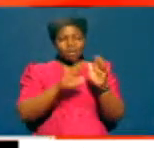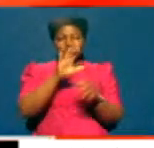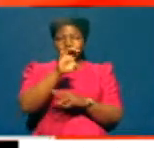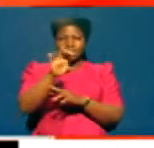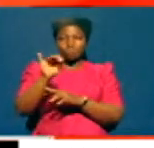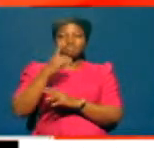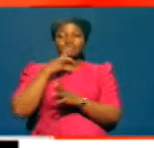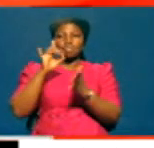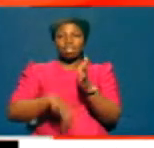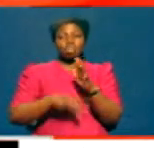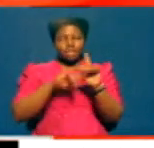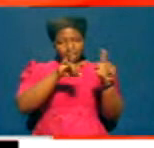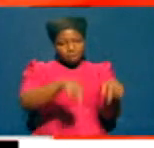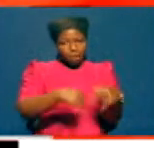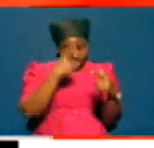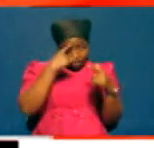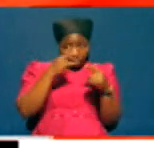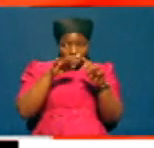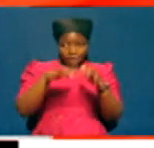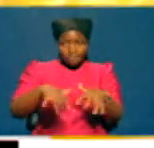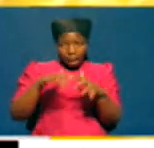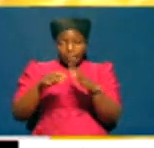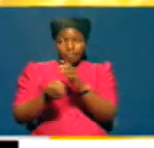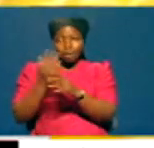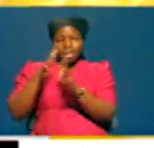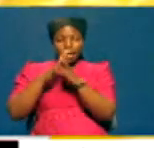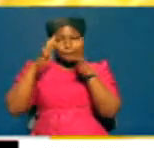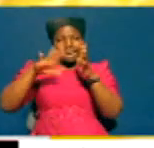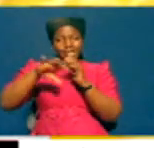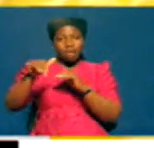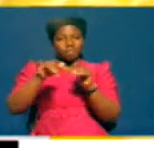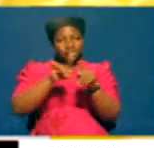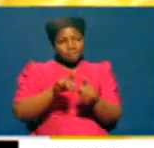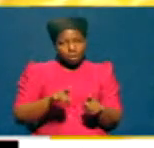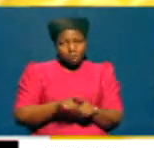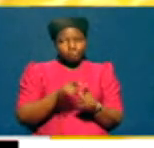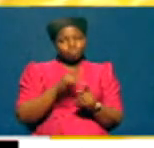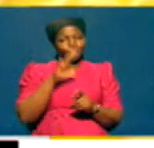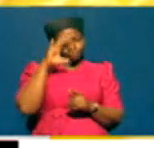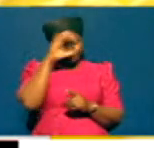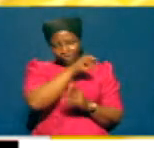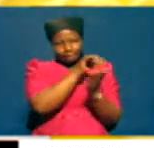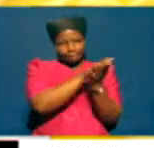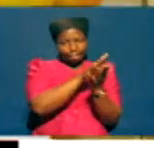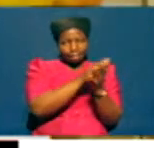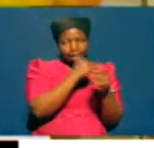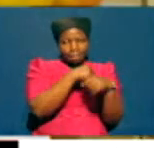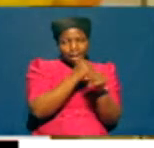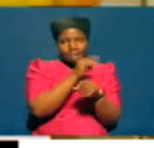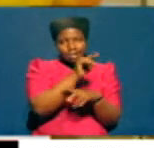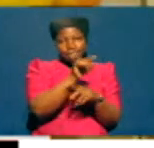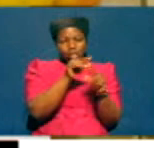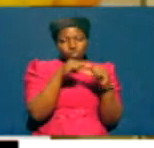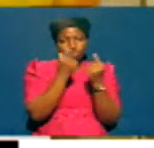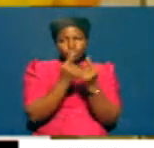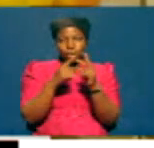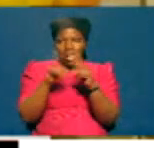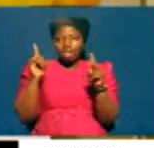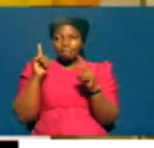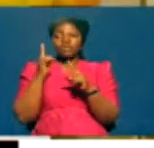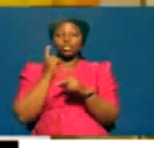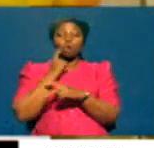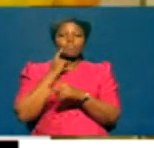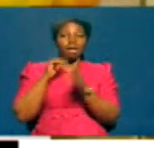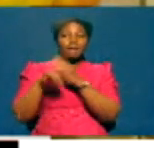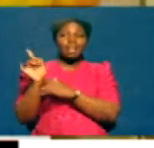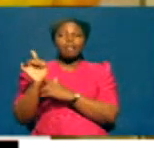farm products in major cities and lack of preservatives prompted the group to start a grocery business in Nairobi. Customers range